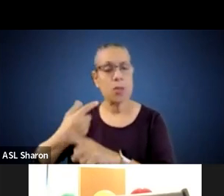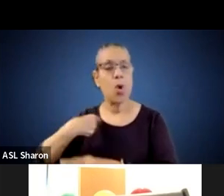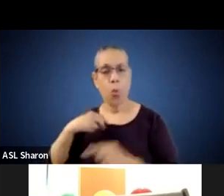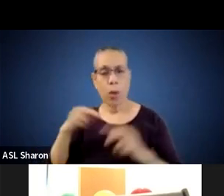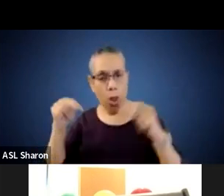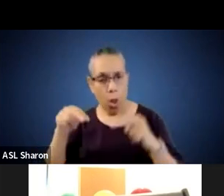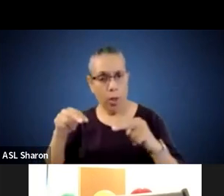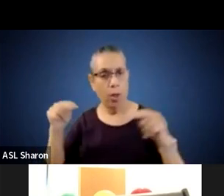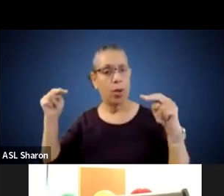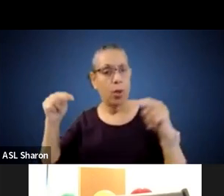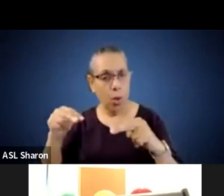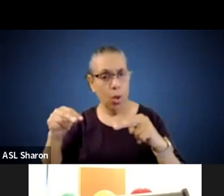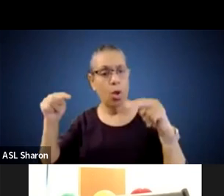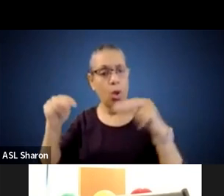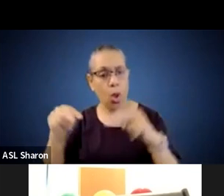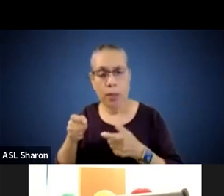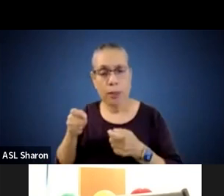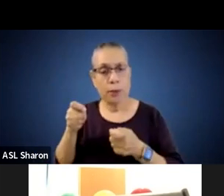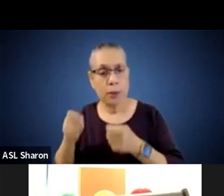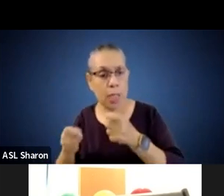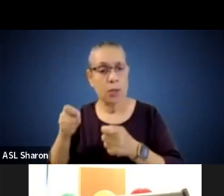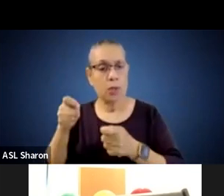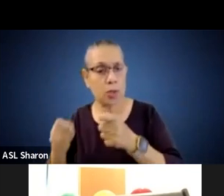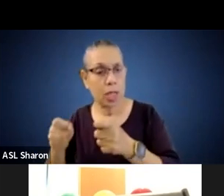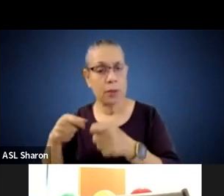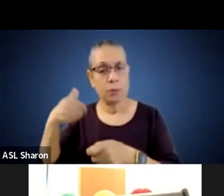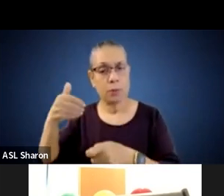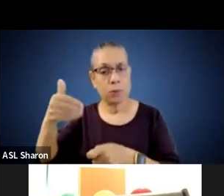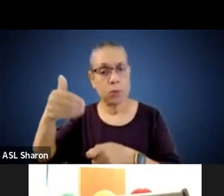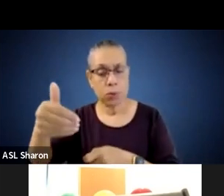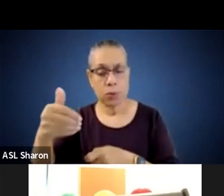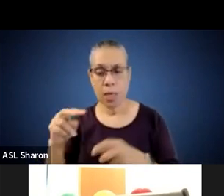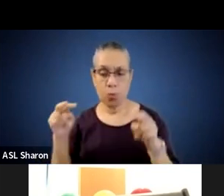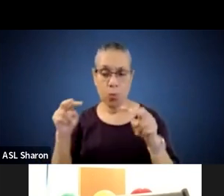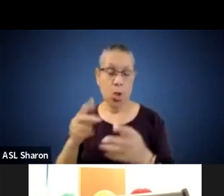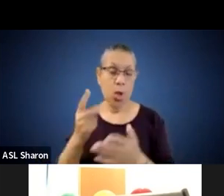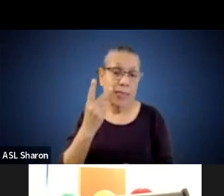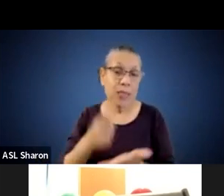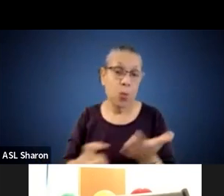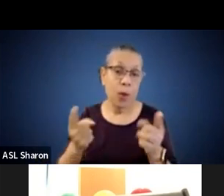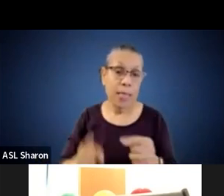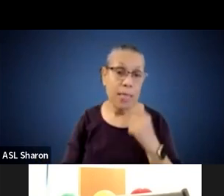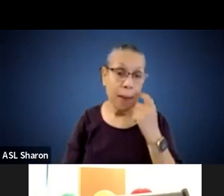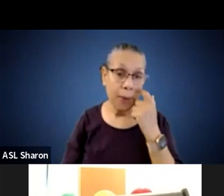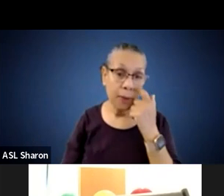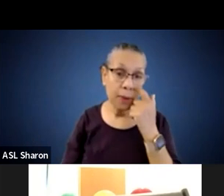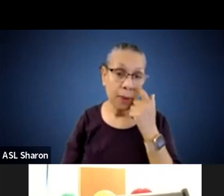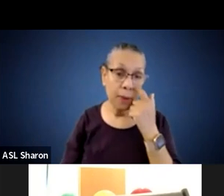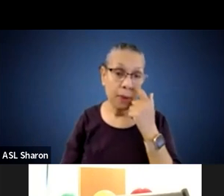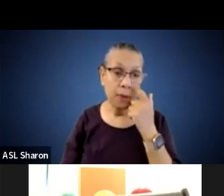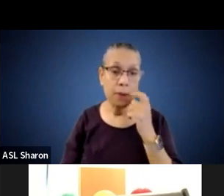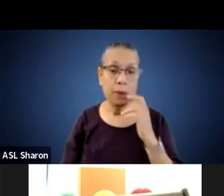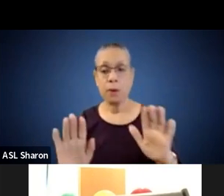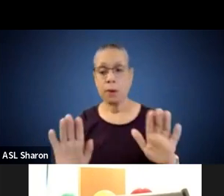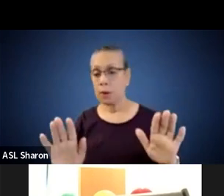at and making adjustments as necessary um as we look at what is happening so are there